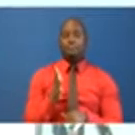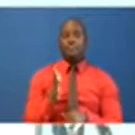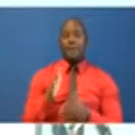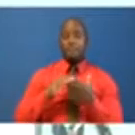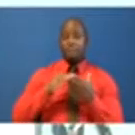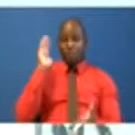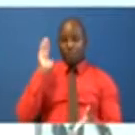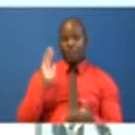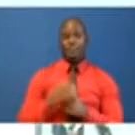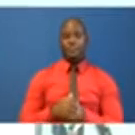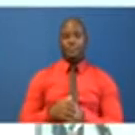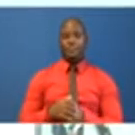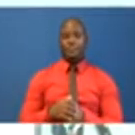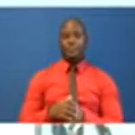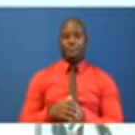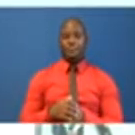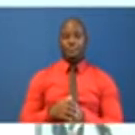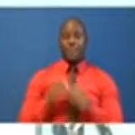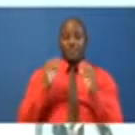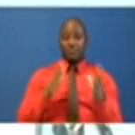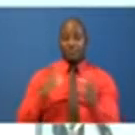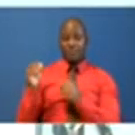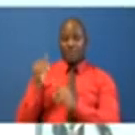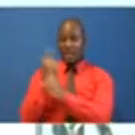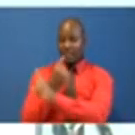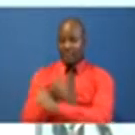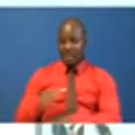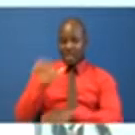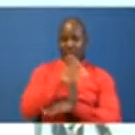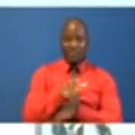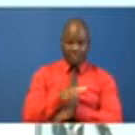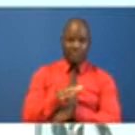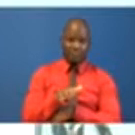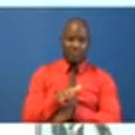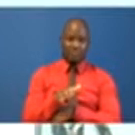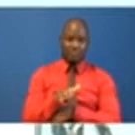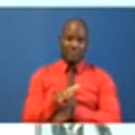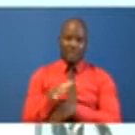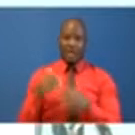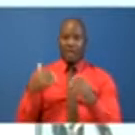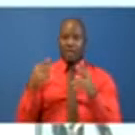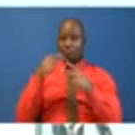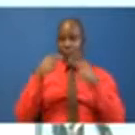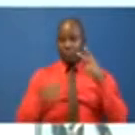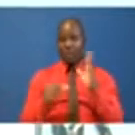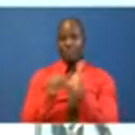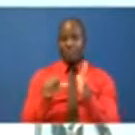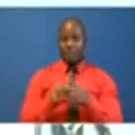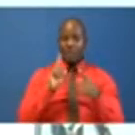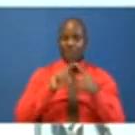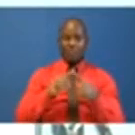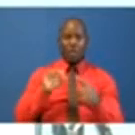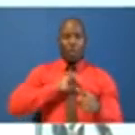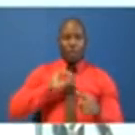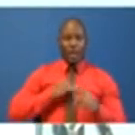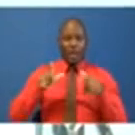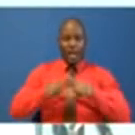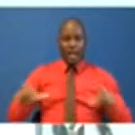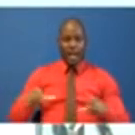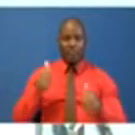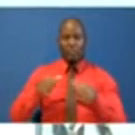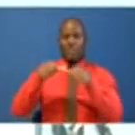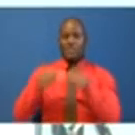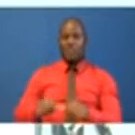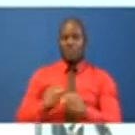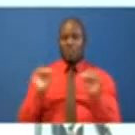majority and if you go into any informal settlement you know these people suffer from two problems number one they do not own the land of which they